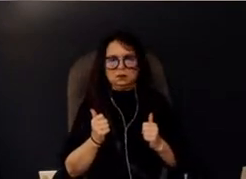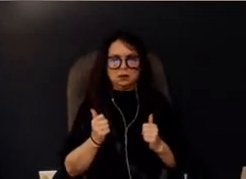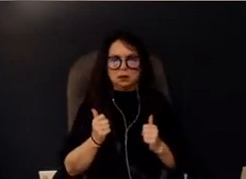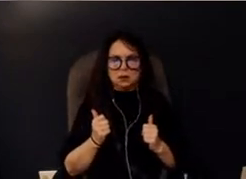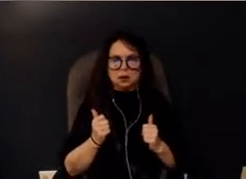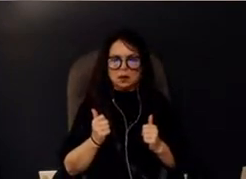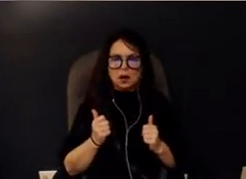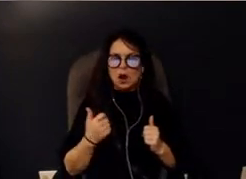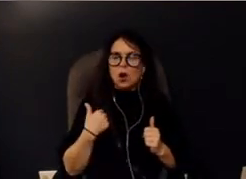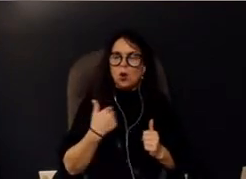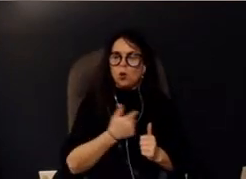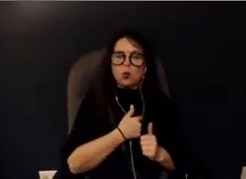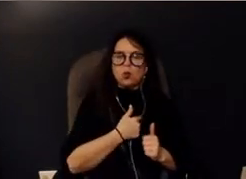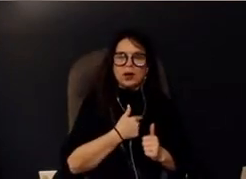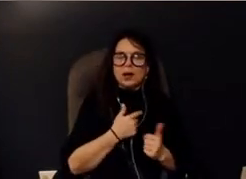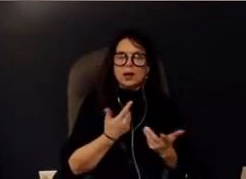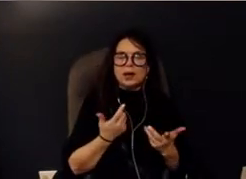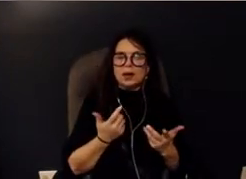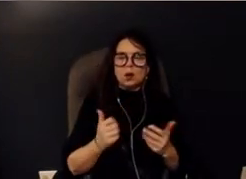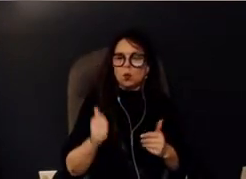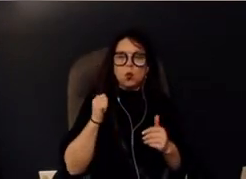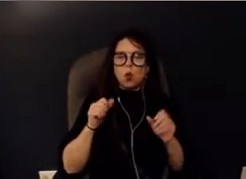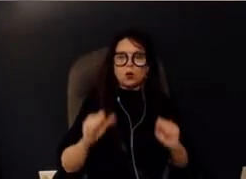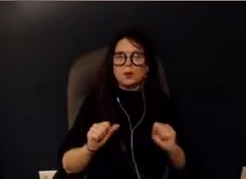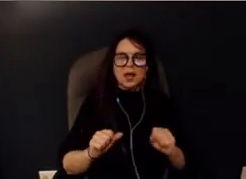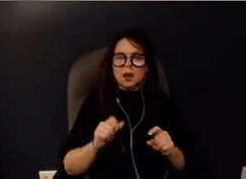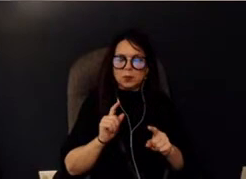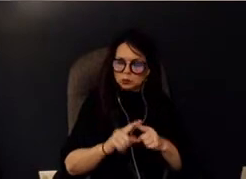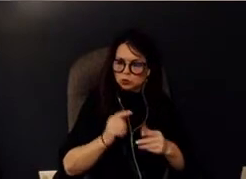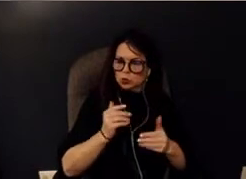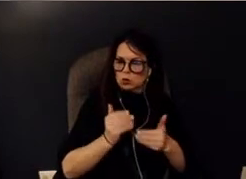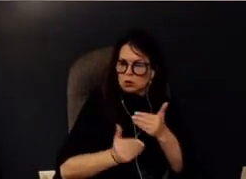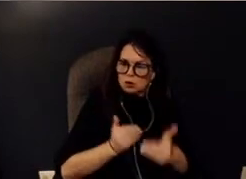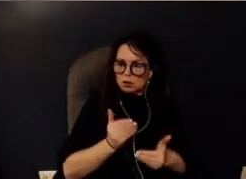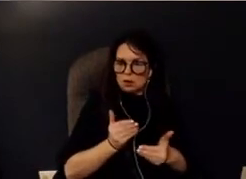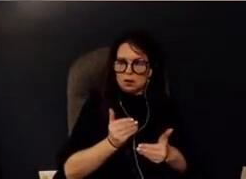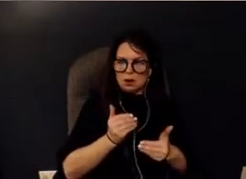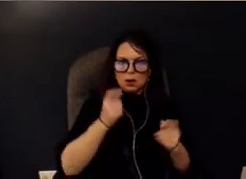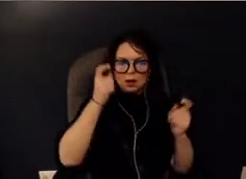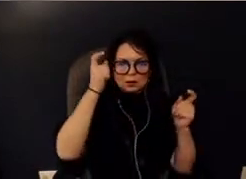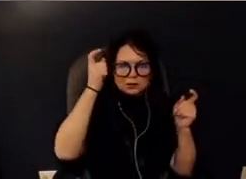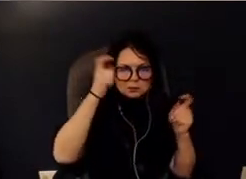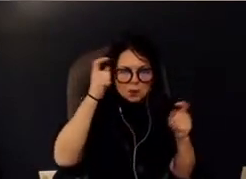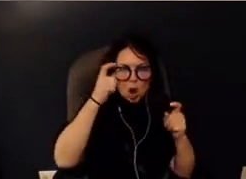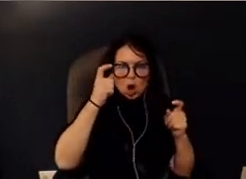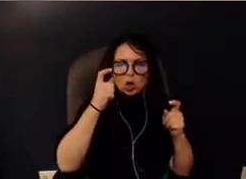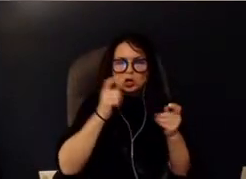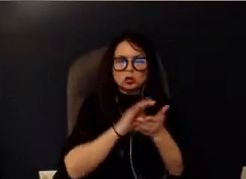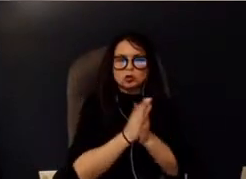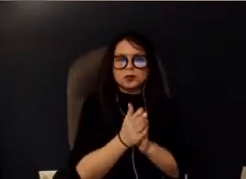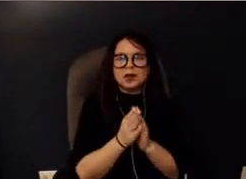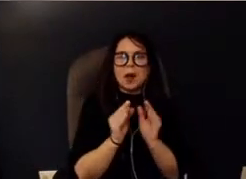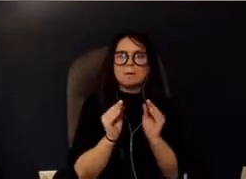do to be able to be more efficient as an enterprise.